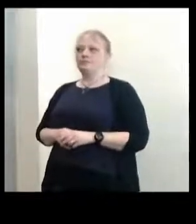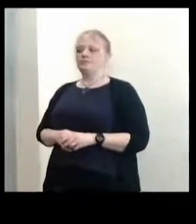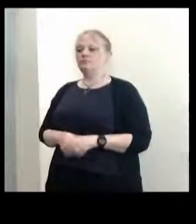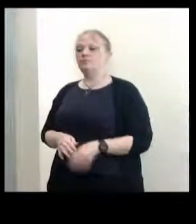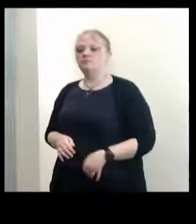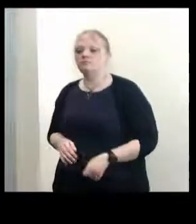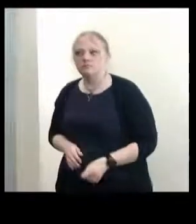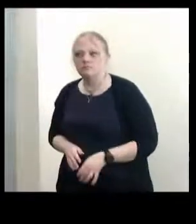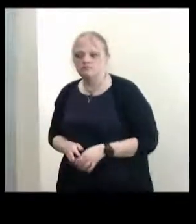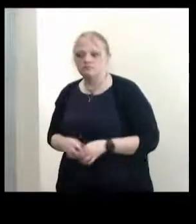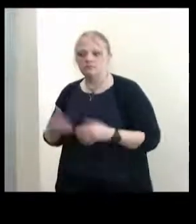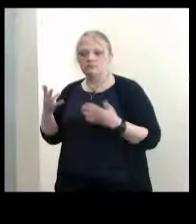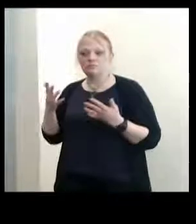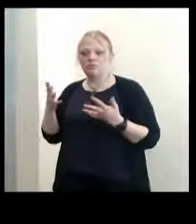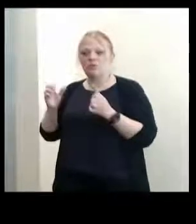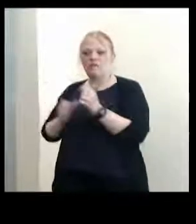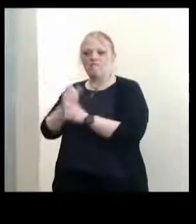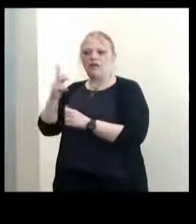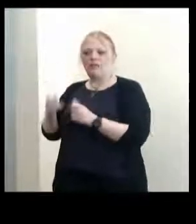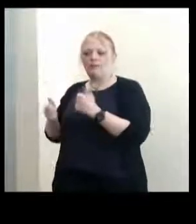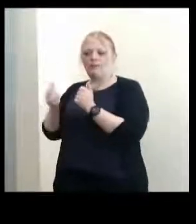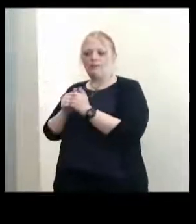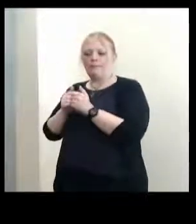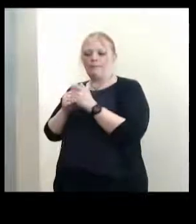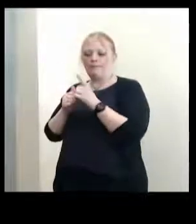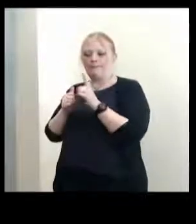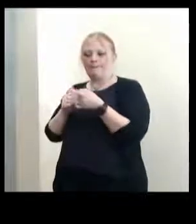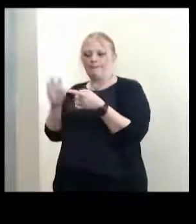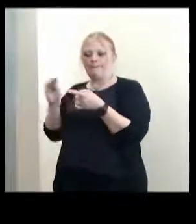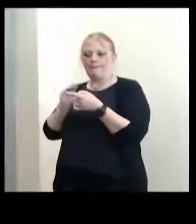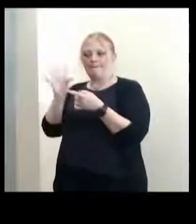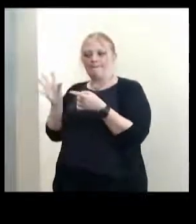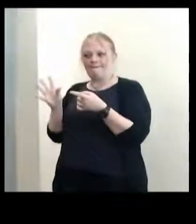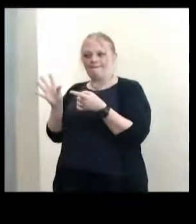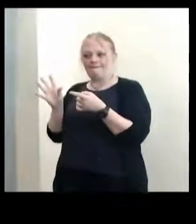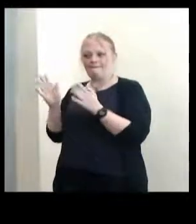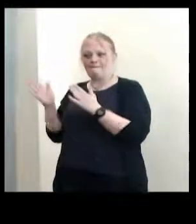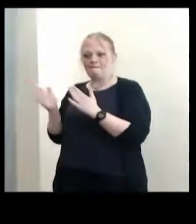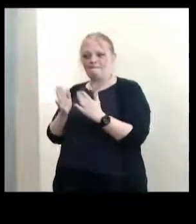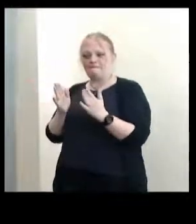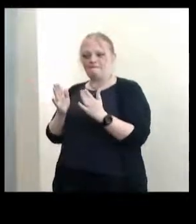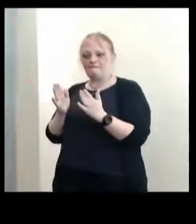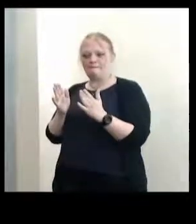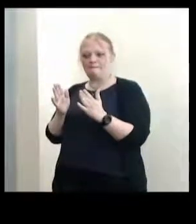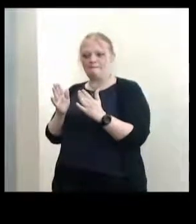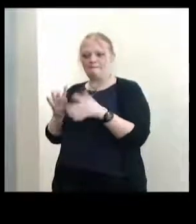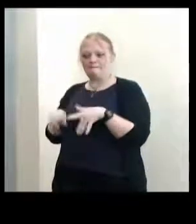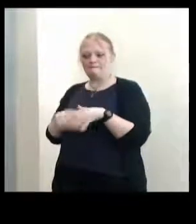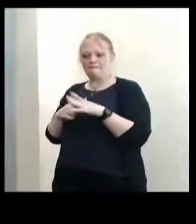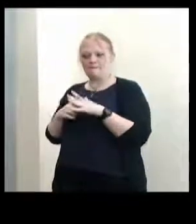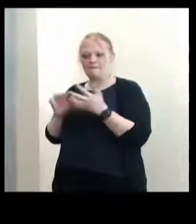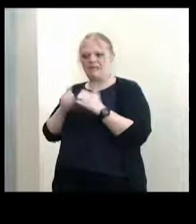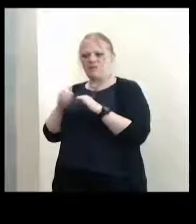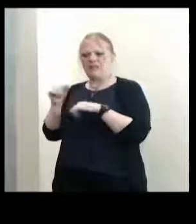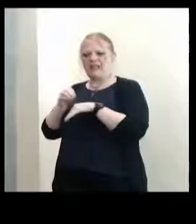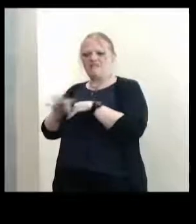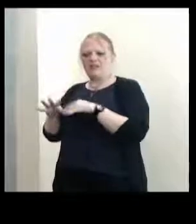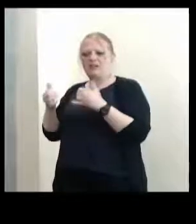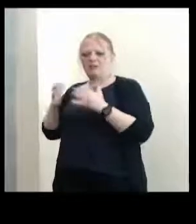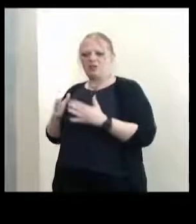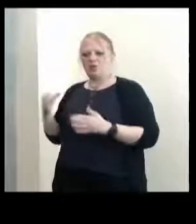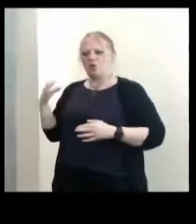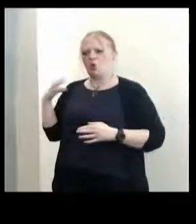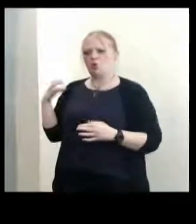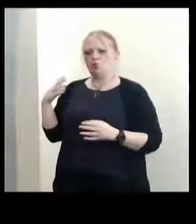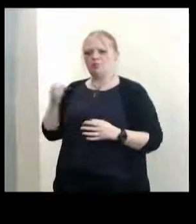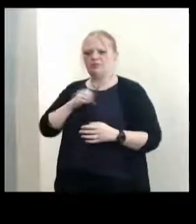Mark, I wanted to follow up with this. Obviously, with this plan going in place, how does this affect the players or the coaching staff